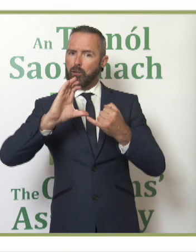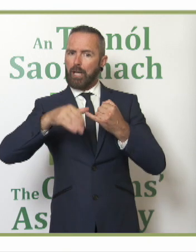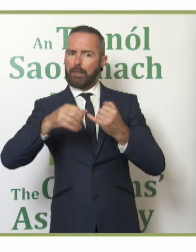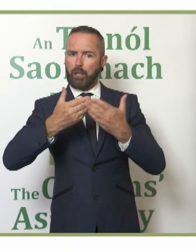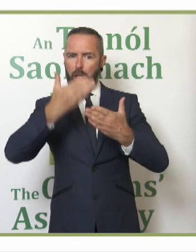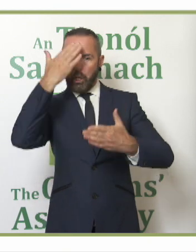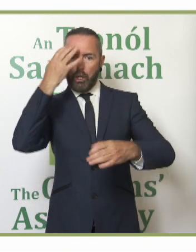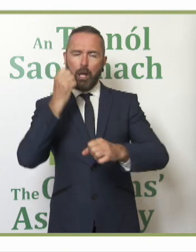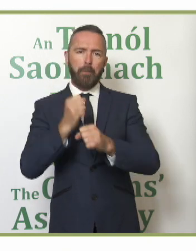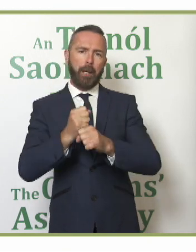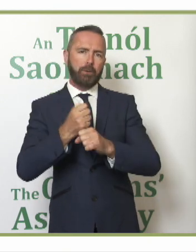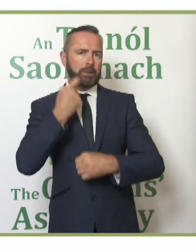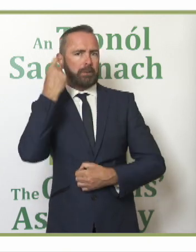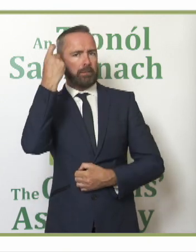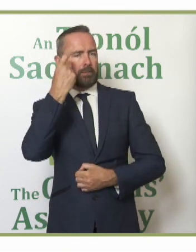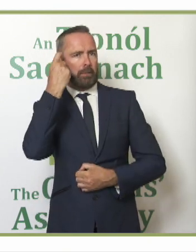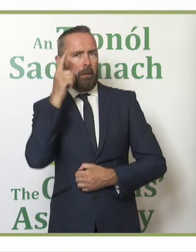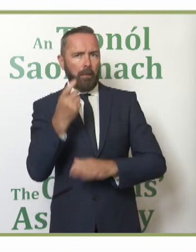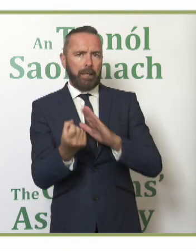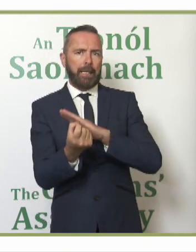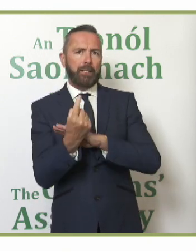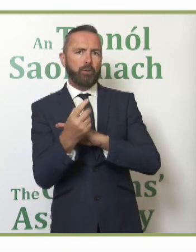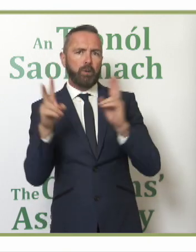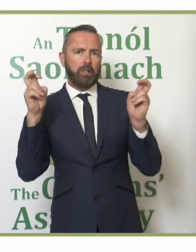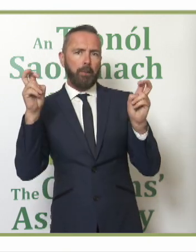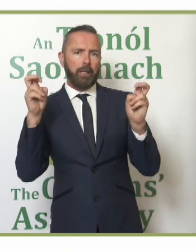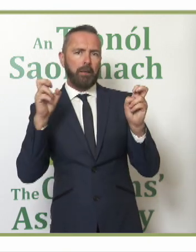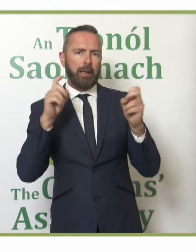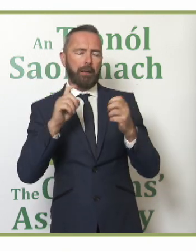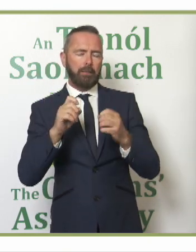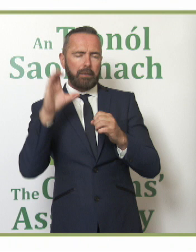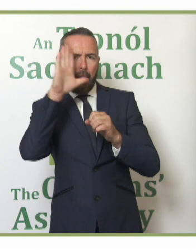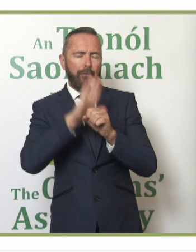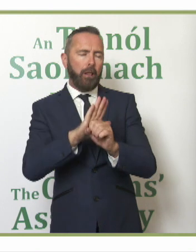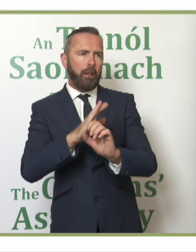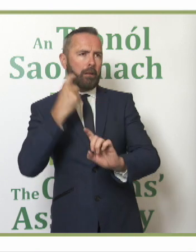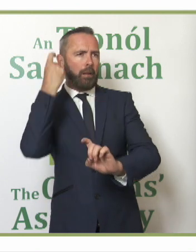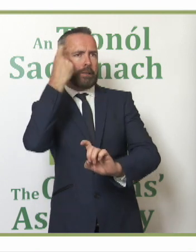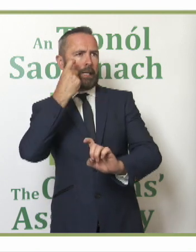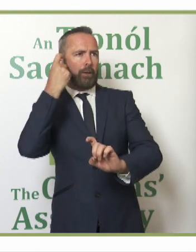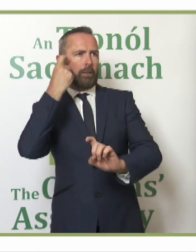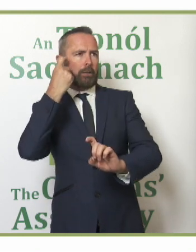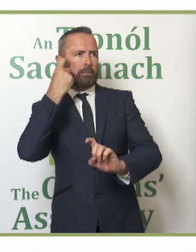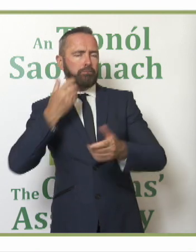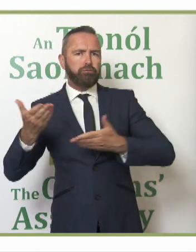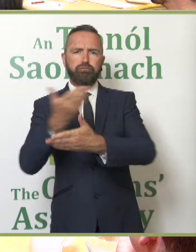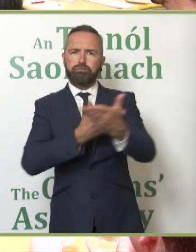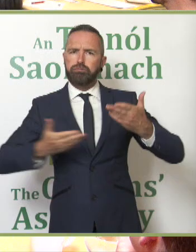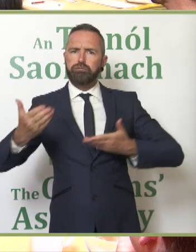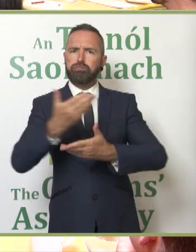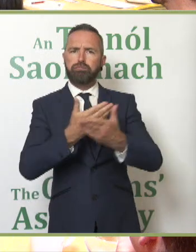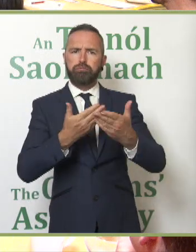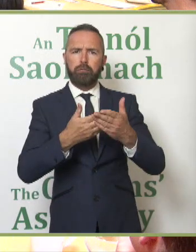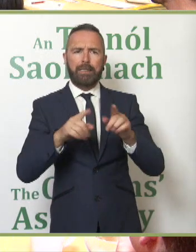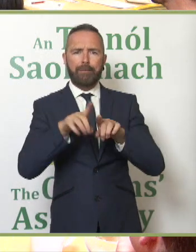learn about this issue and carefully consider all the options. And this is a really simple question that might pop into